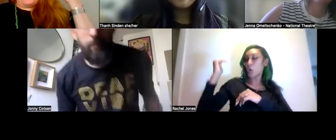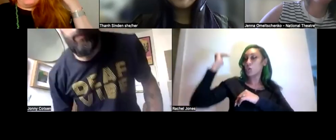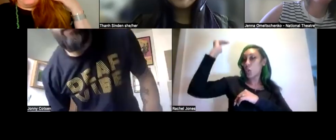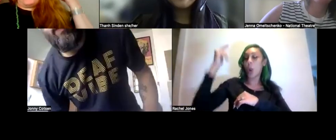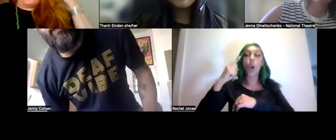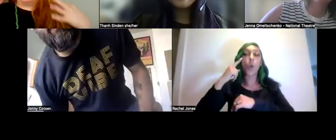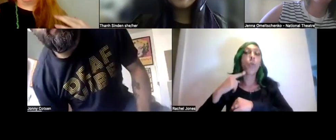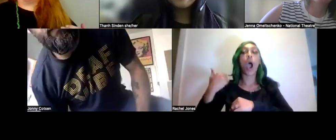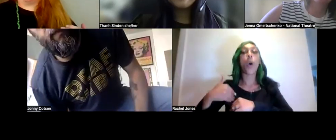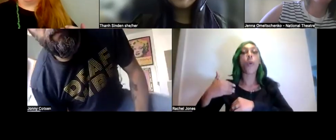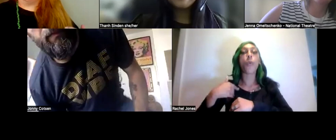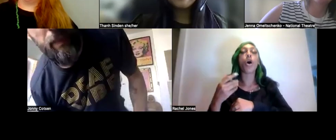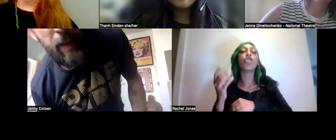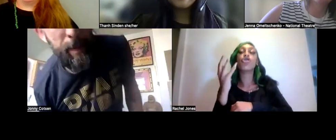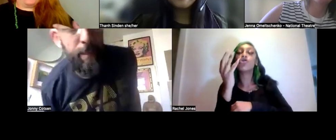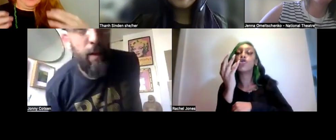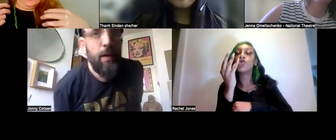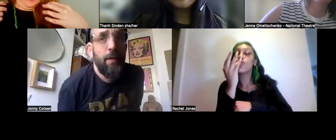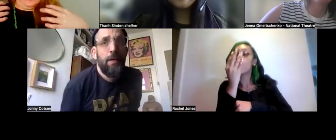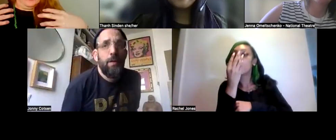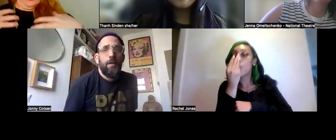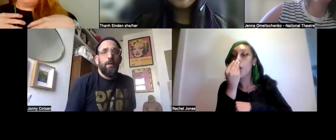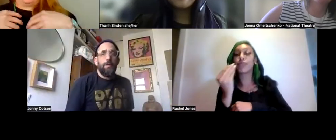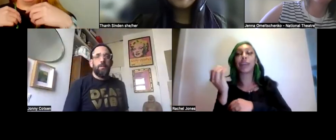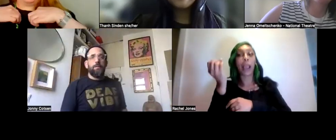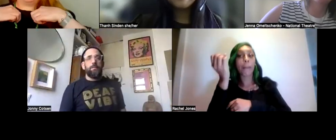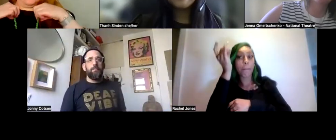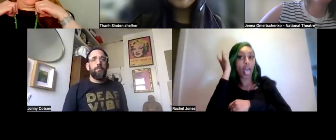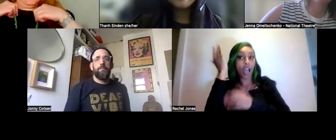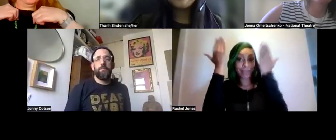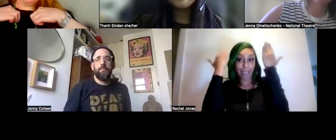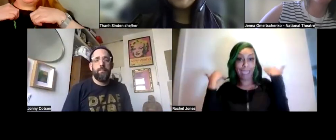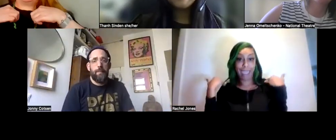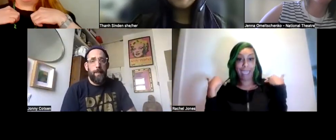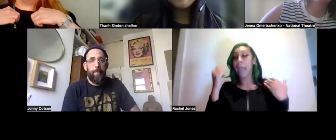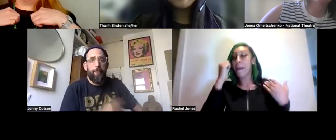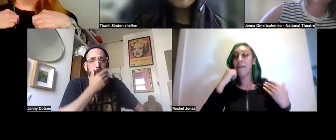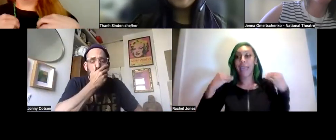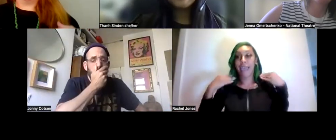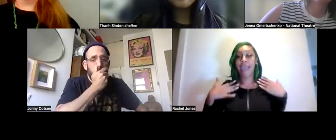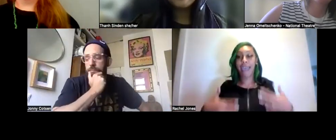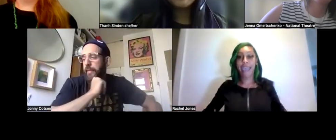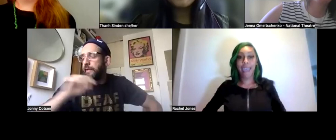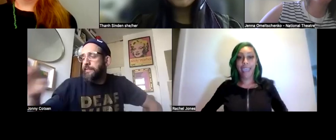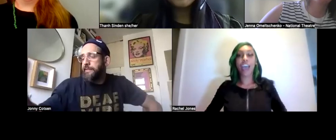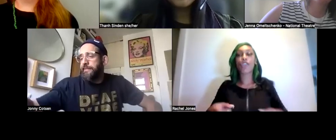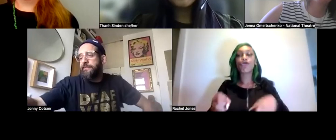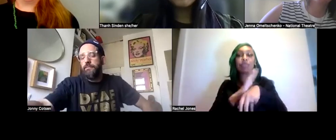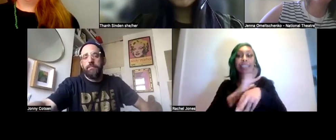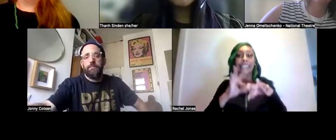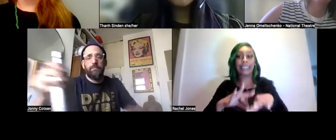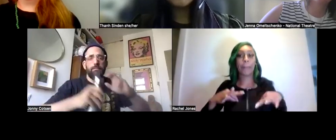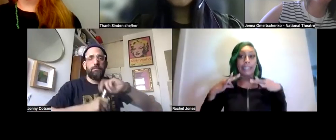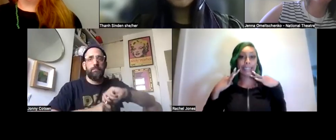with long strawberry blonde hair. I'm wearing all black and I've got green beads on, and